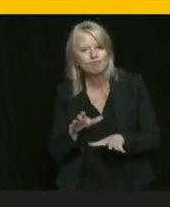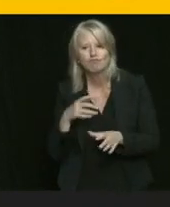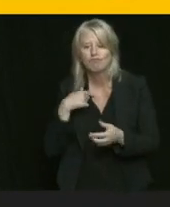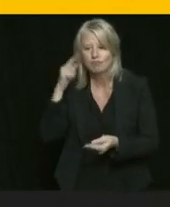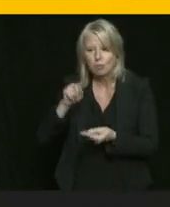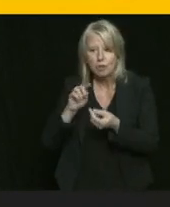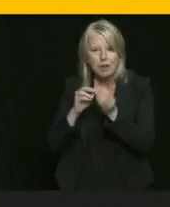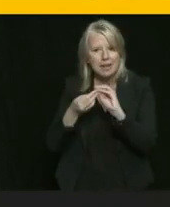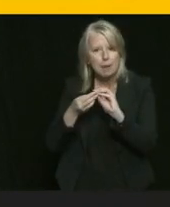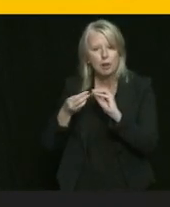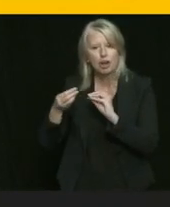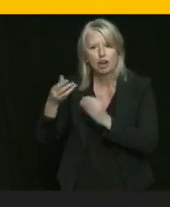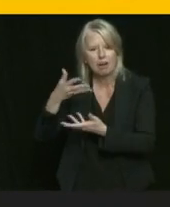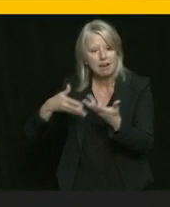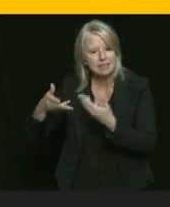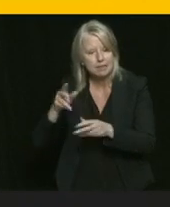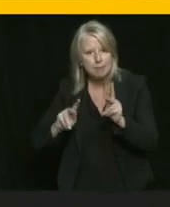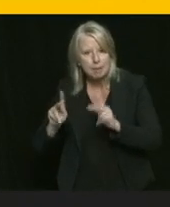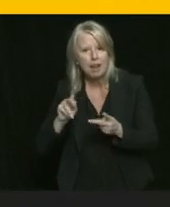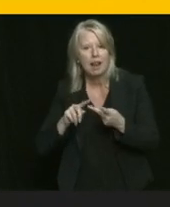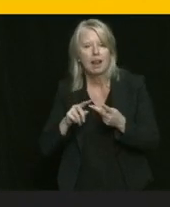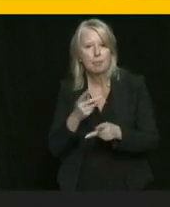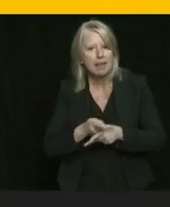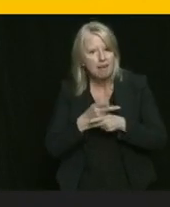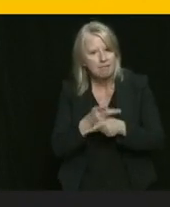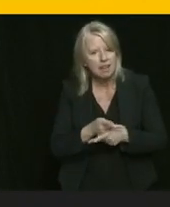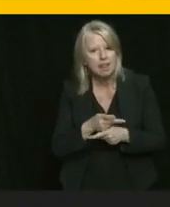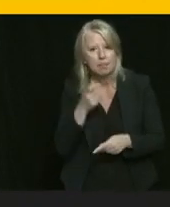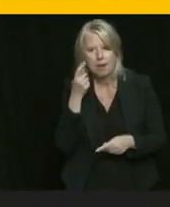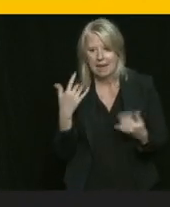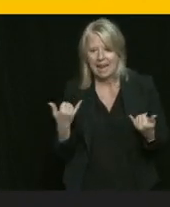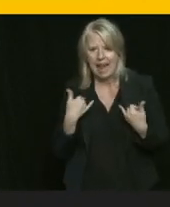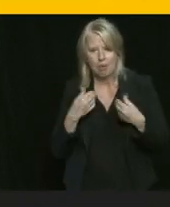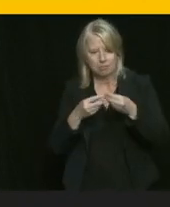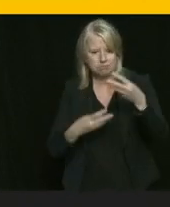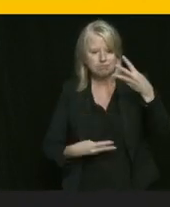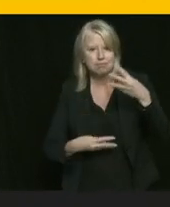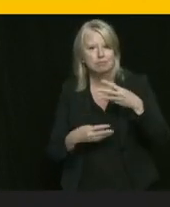contacts, to be careful. But now we have more tools to do that.